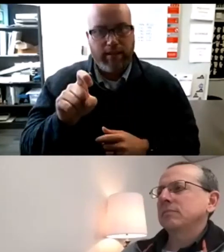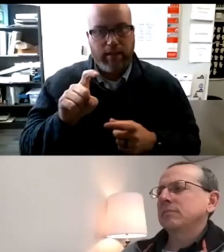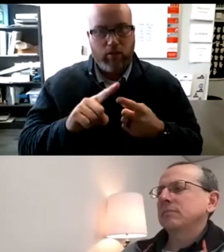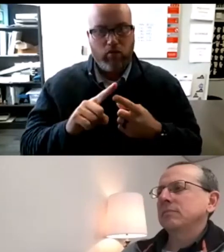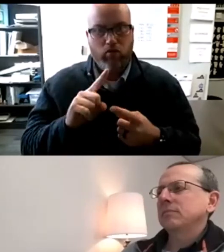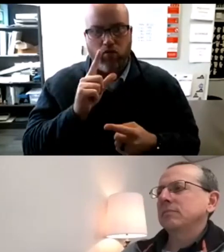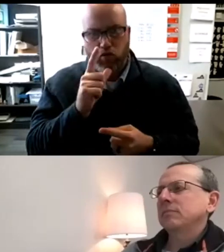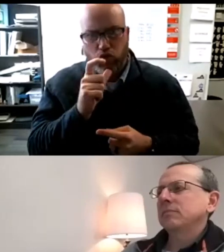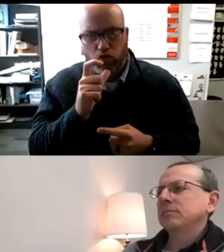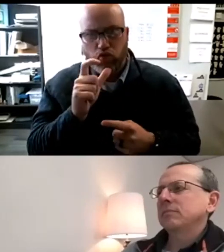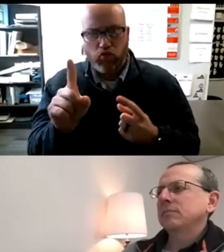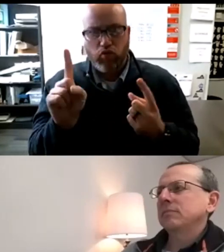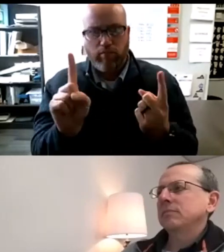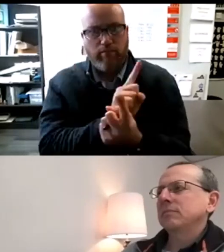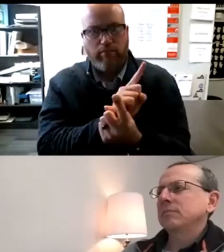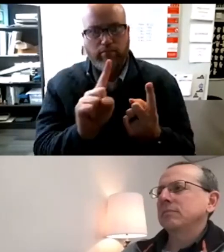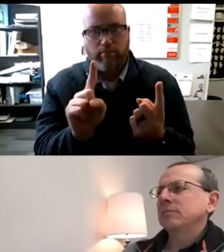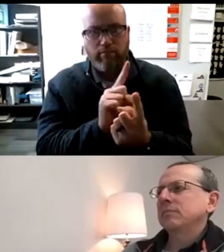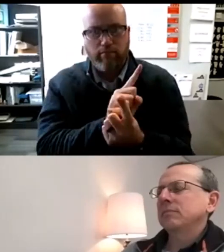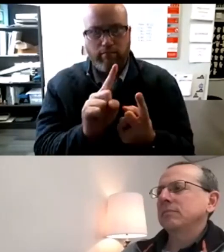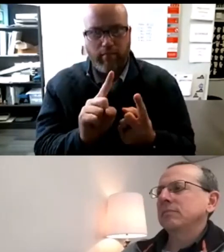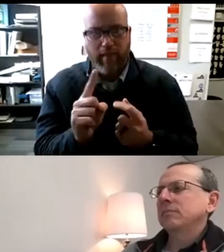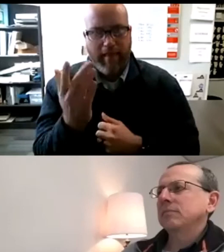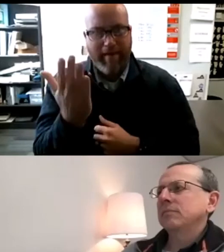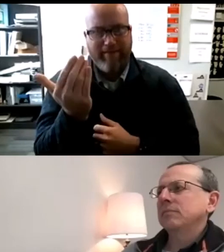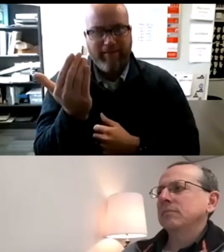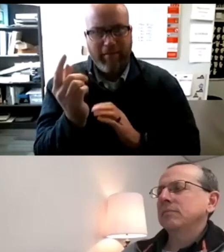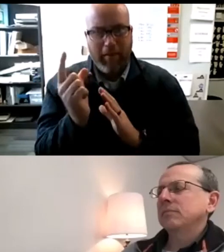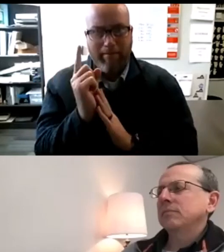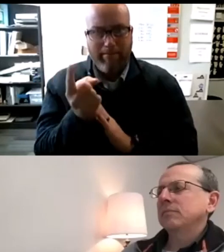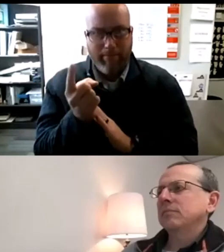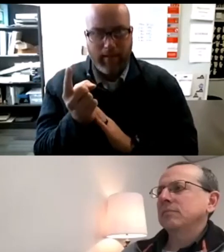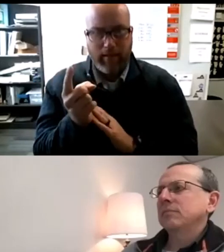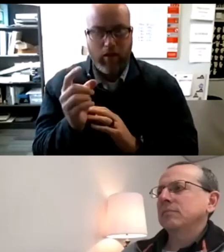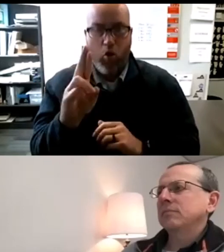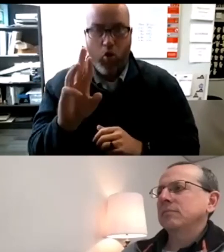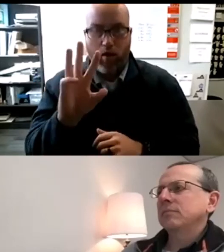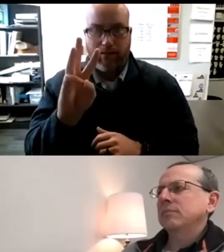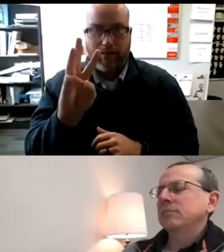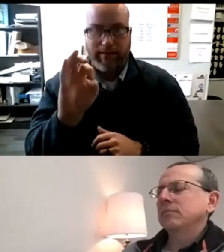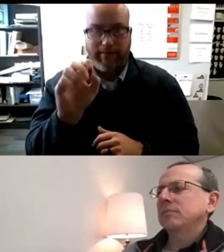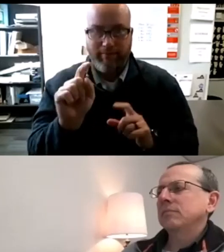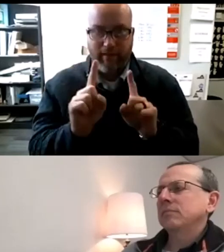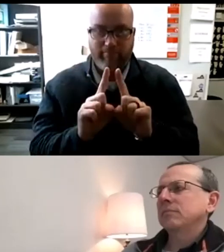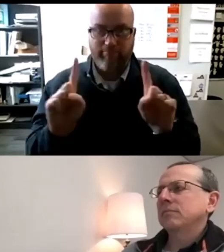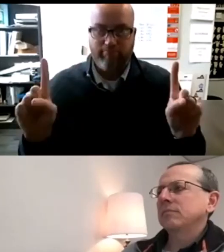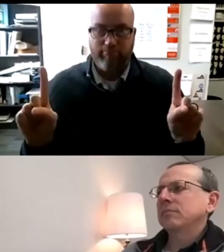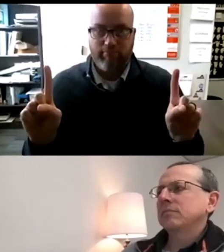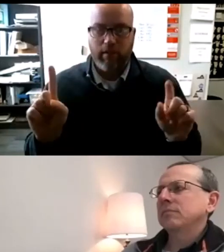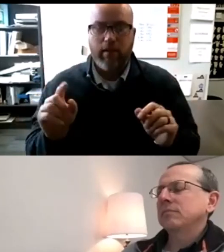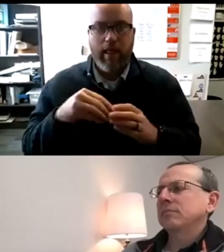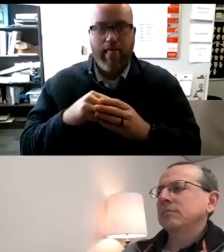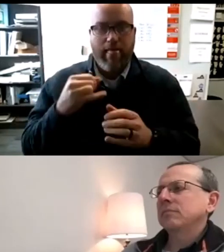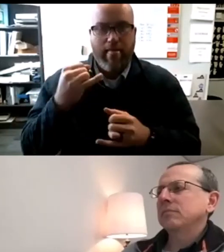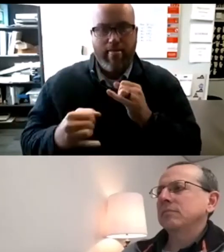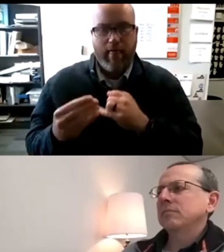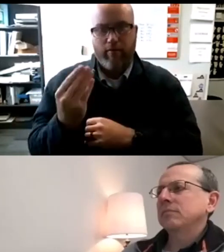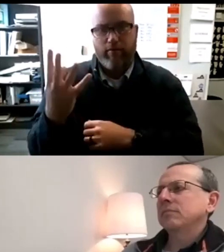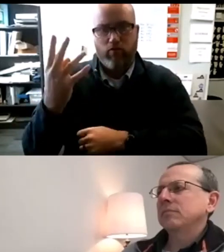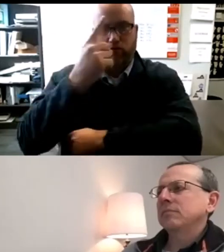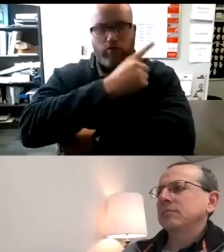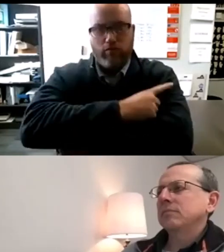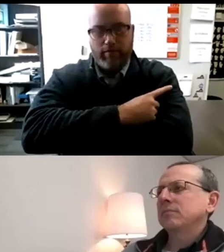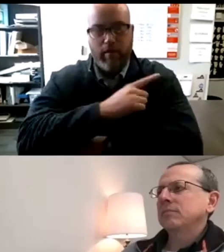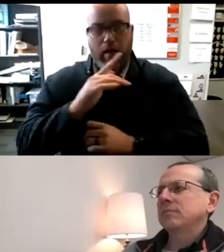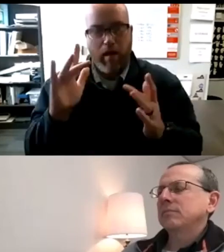recall who you have spent at least 15 minutes with within 6 feet over the last couple of days and